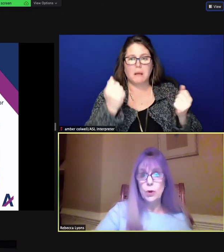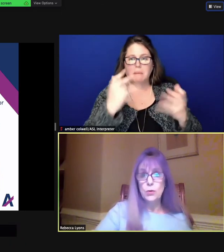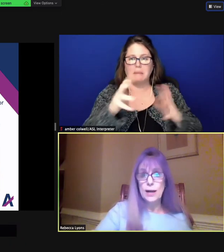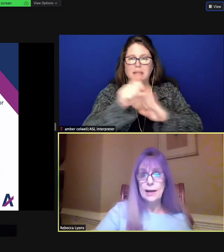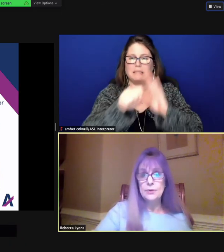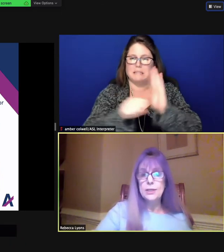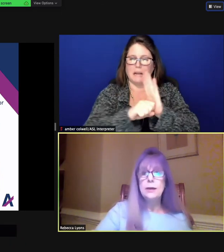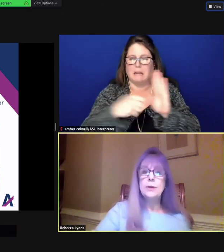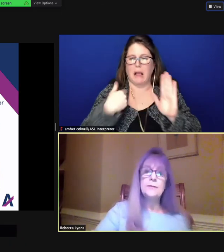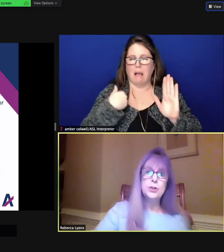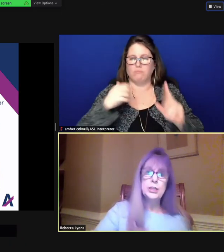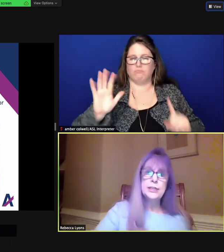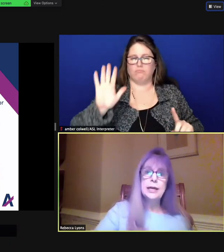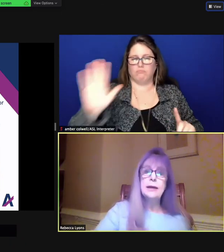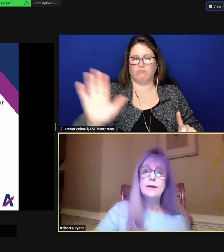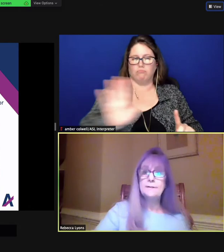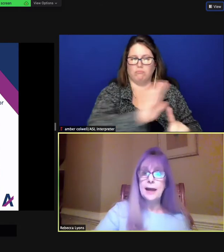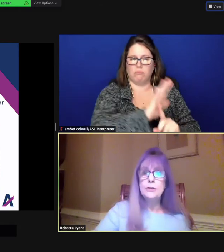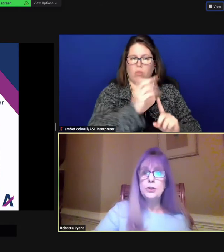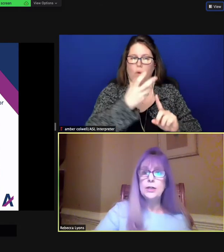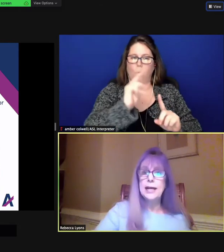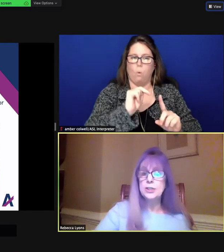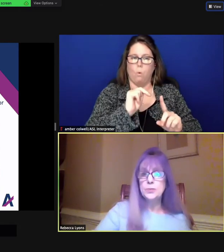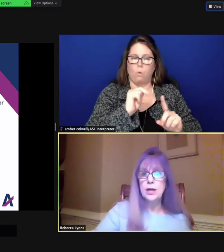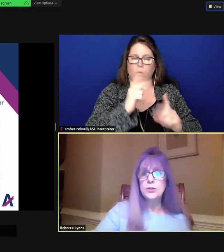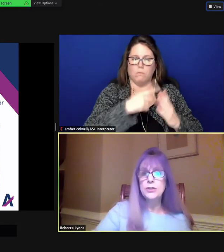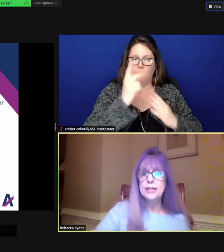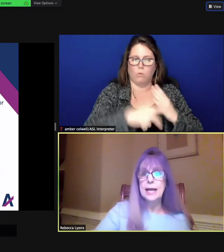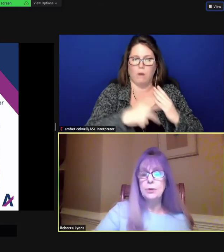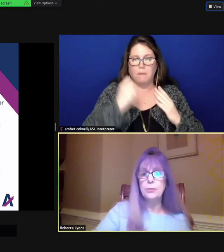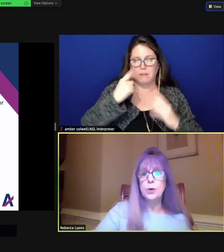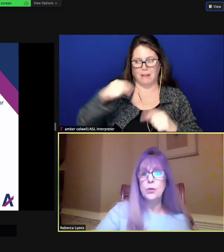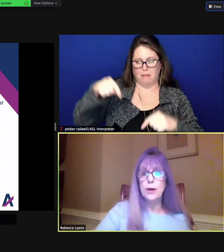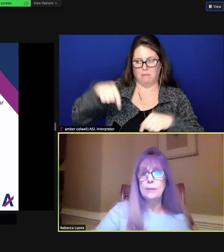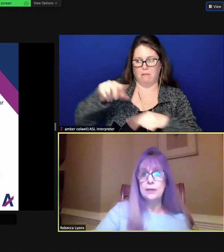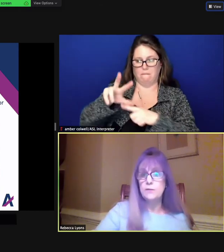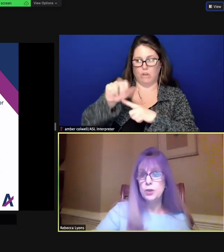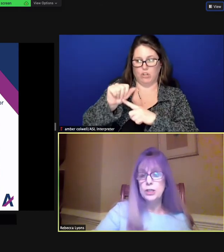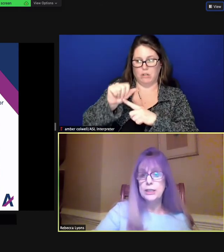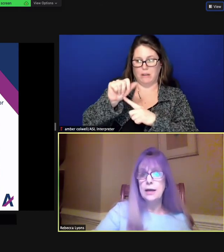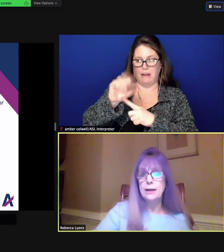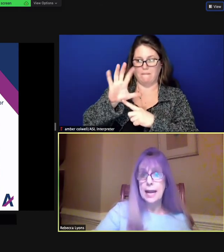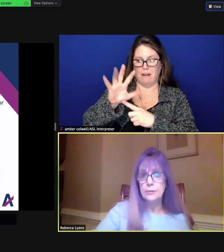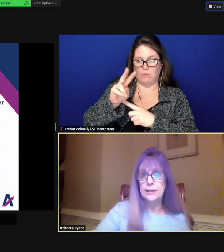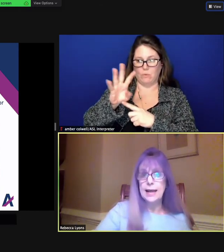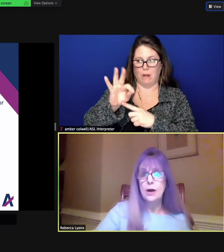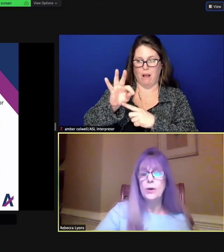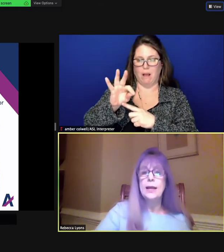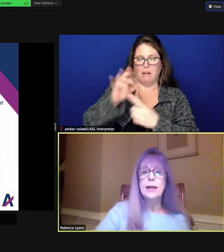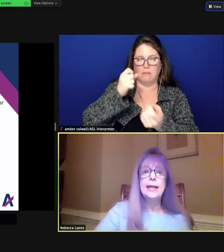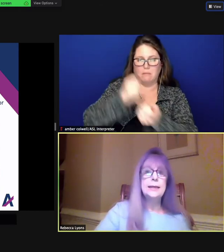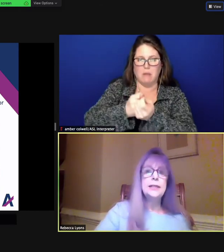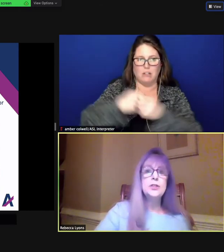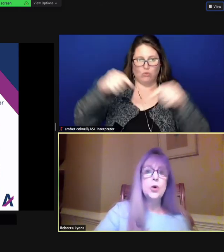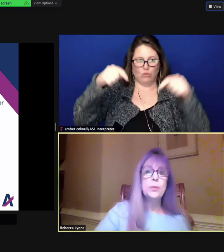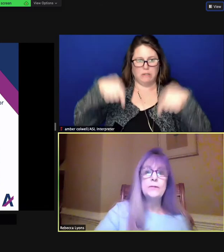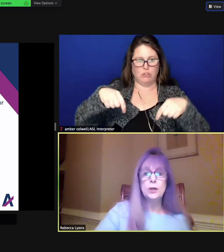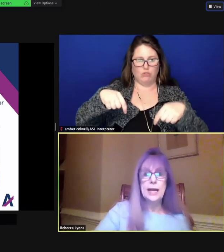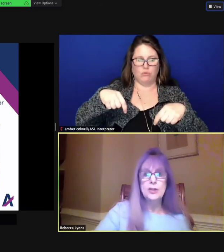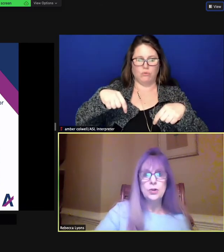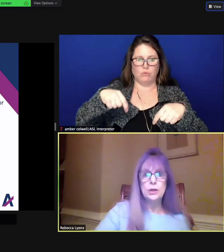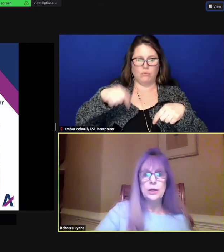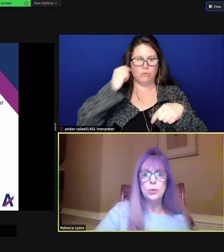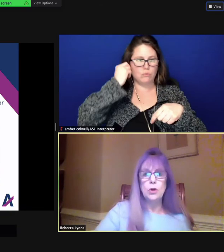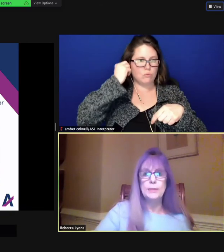own programs, but Virginia 529 sponsors the ABLE program in Virginia, ABLEnow, and it is open